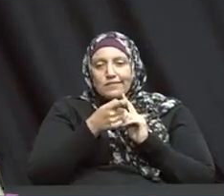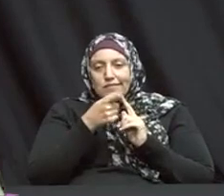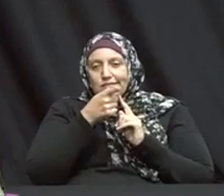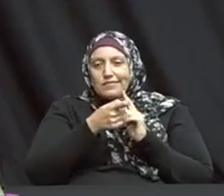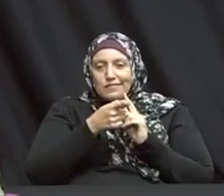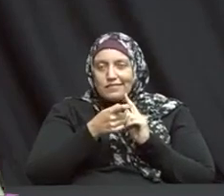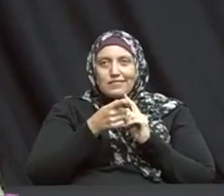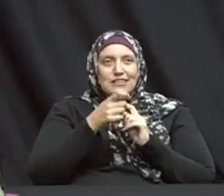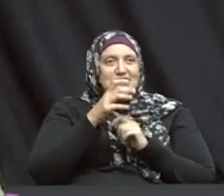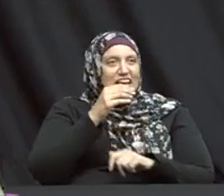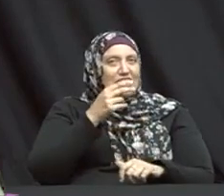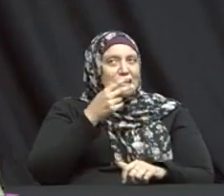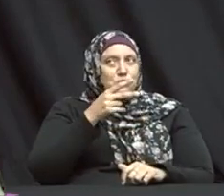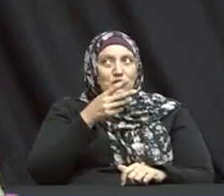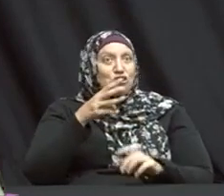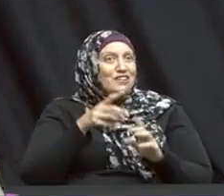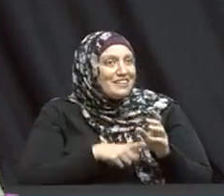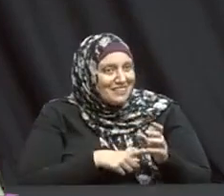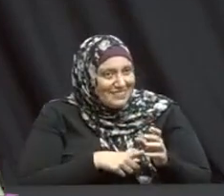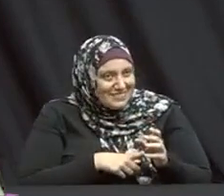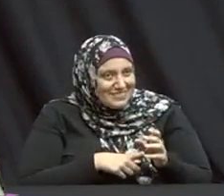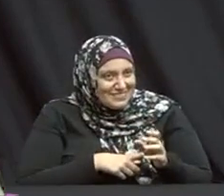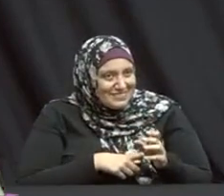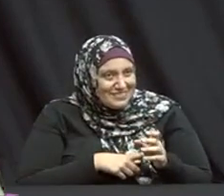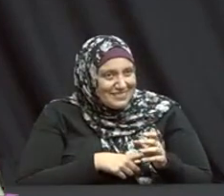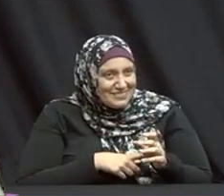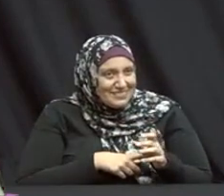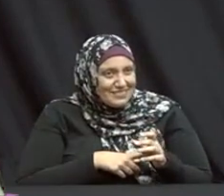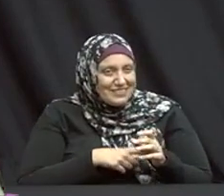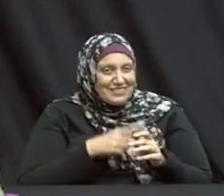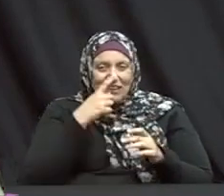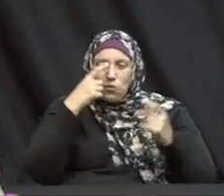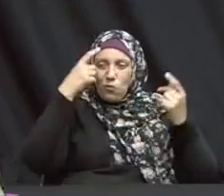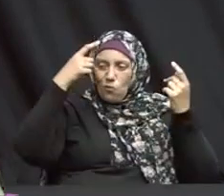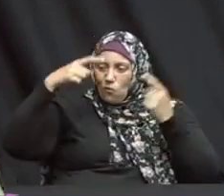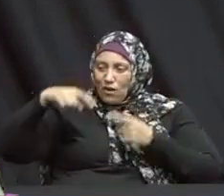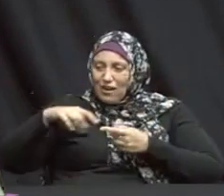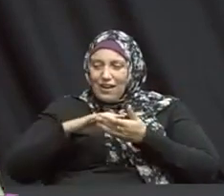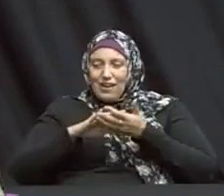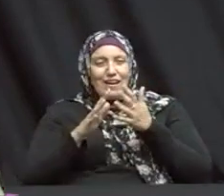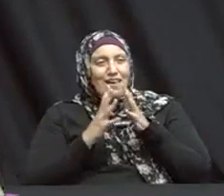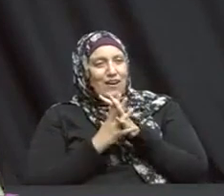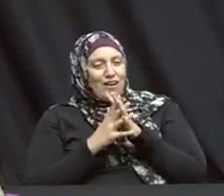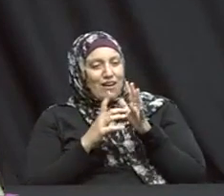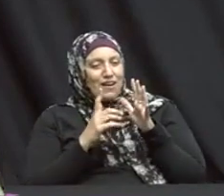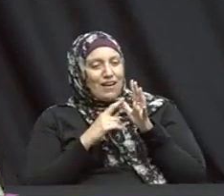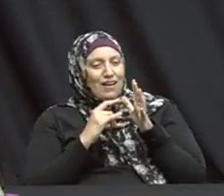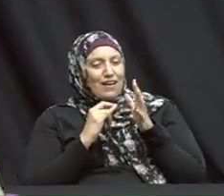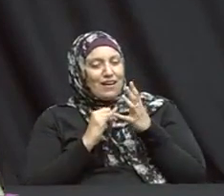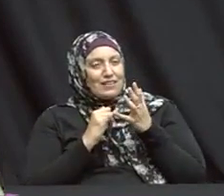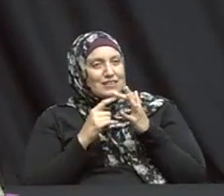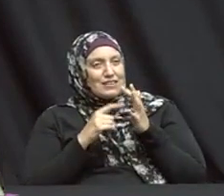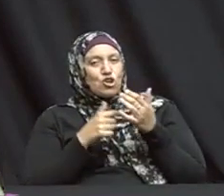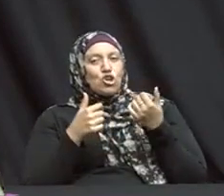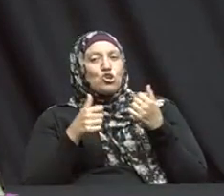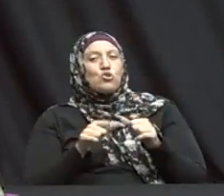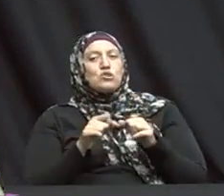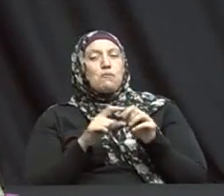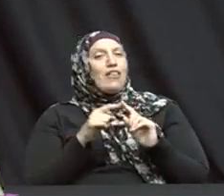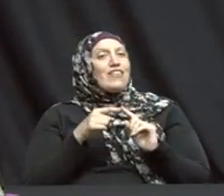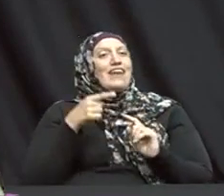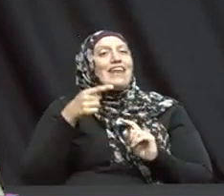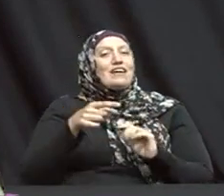ability to measure how the assets are consumed by the generation to come, but there's also significant tax benefits of setting